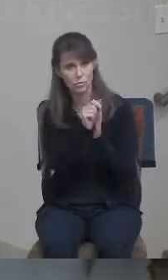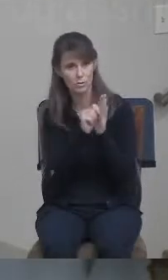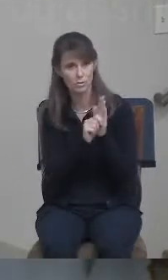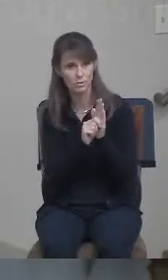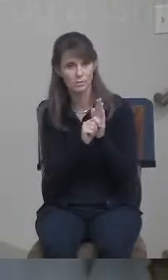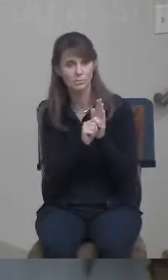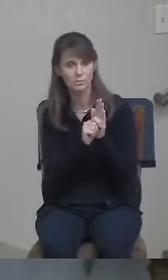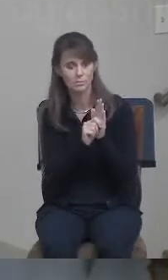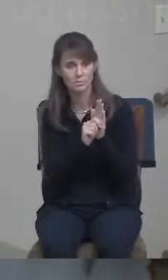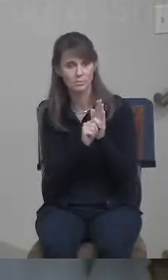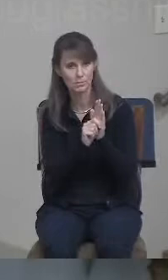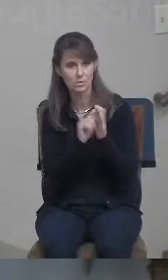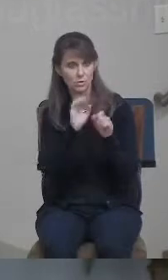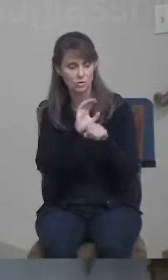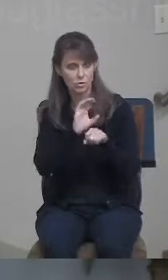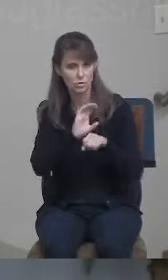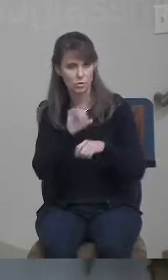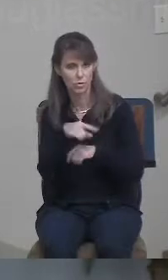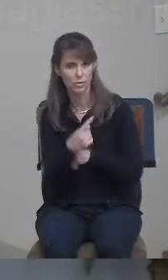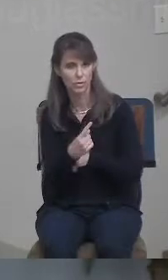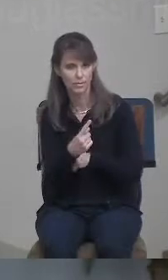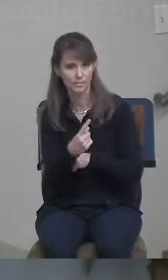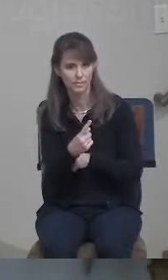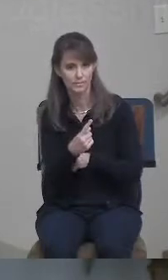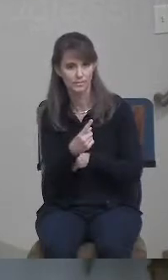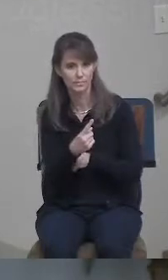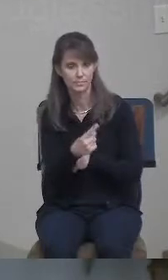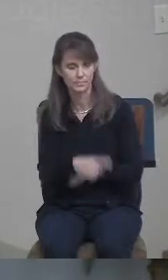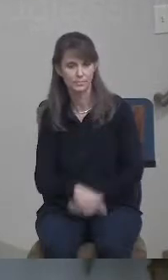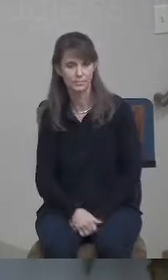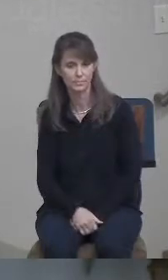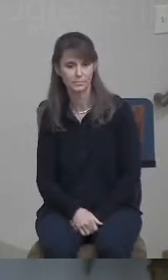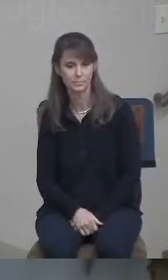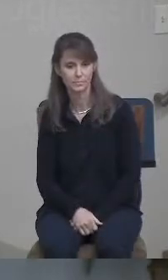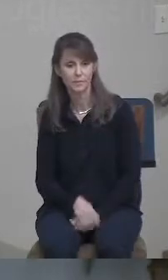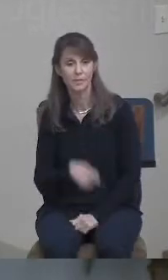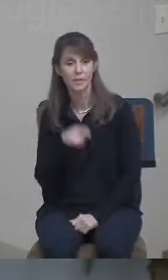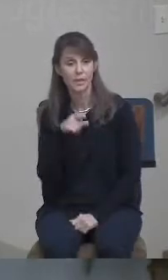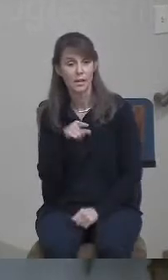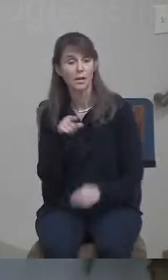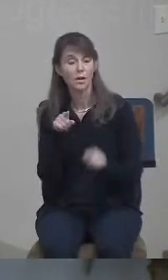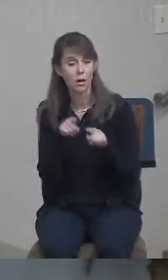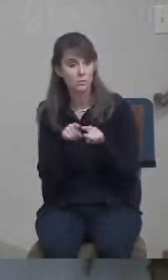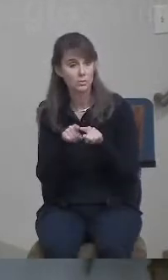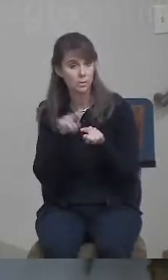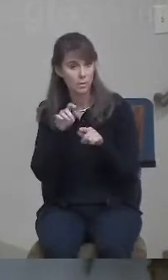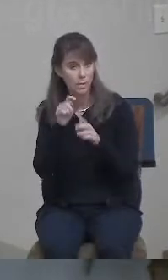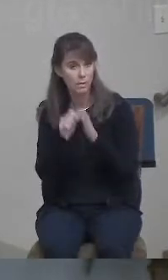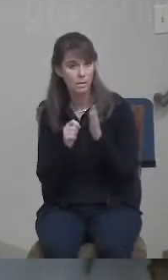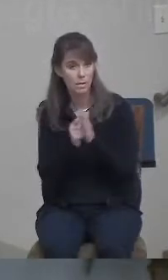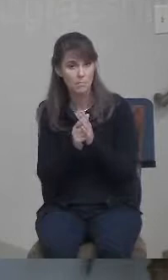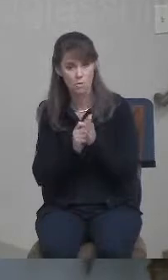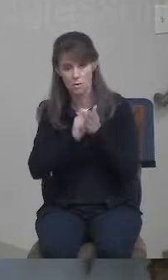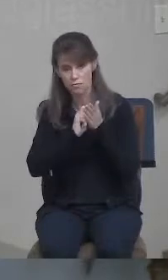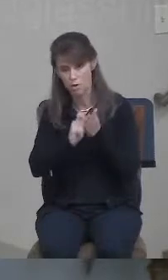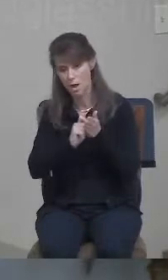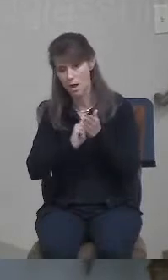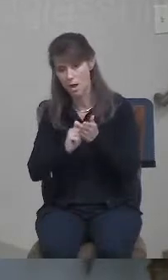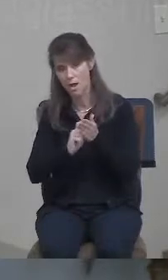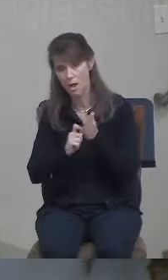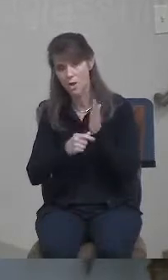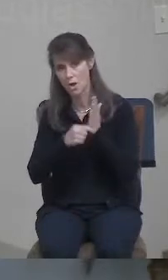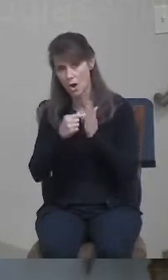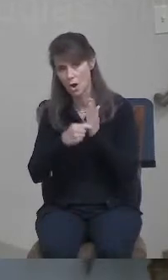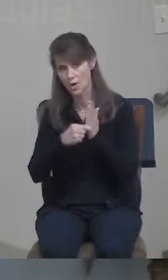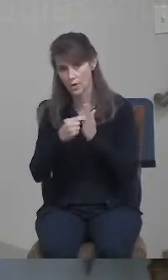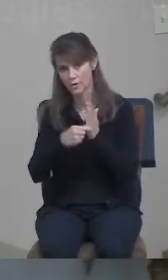The brethren had been meeting to draw up church articles, and they referred